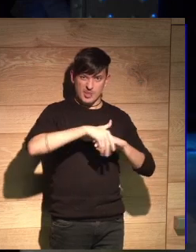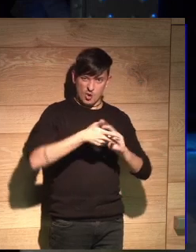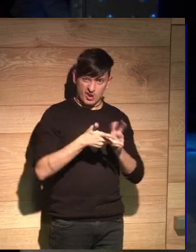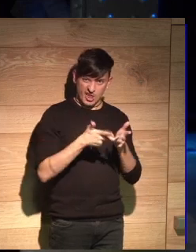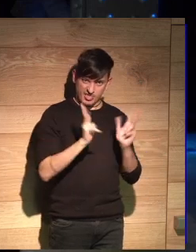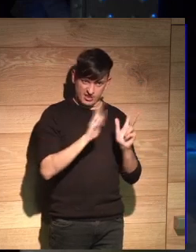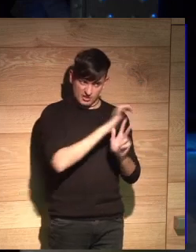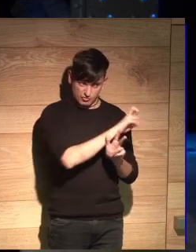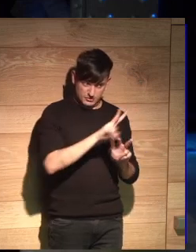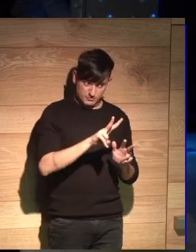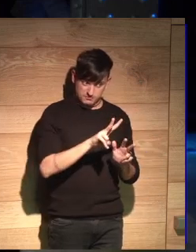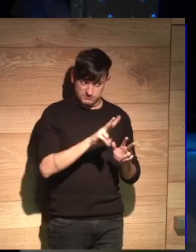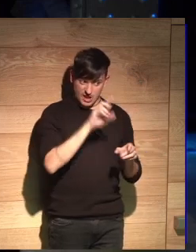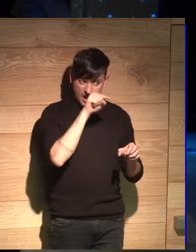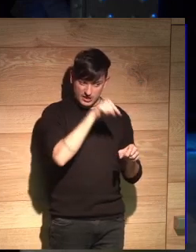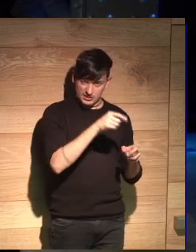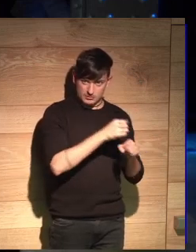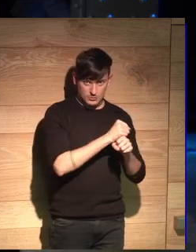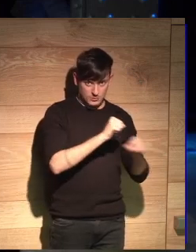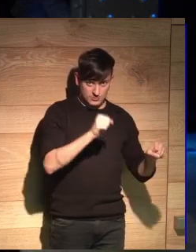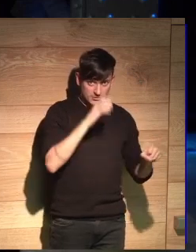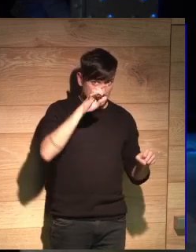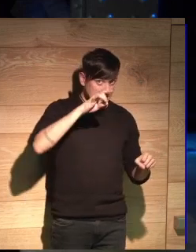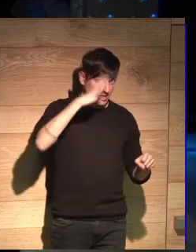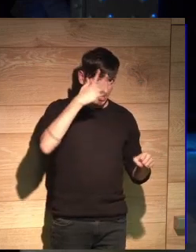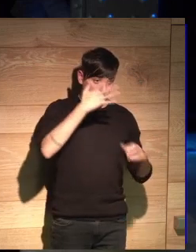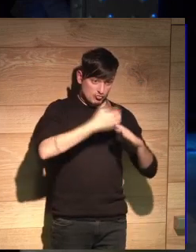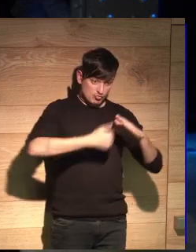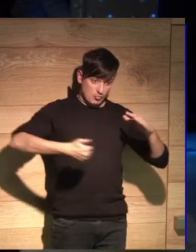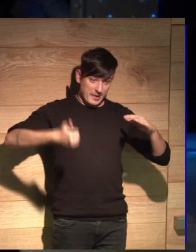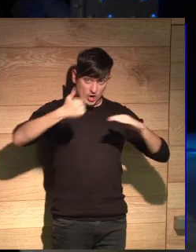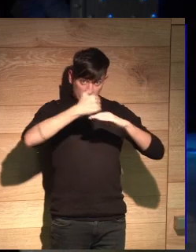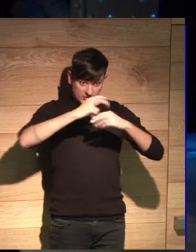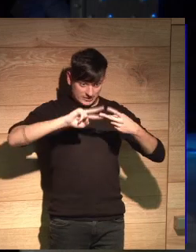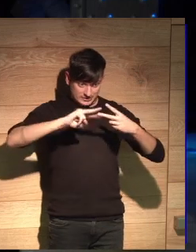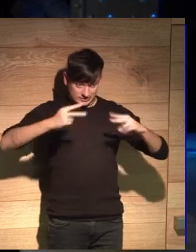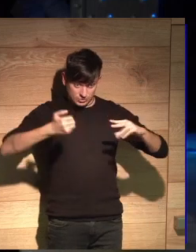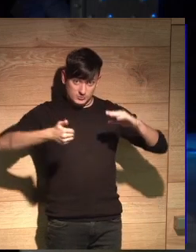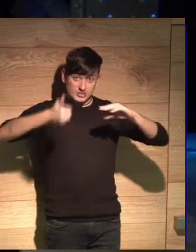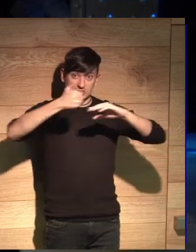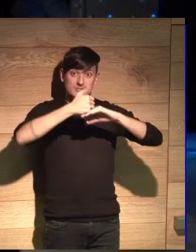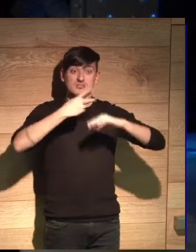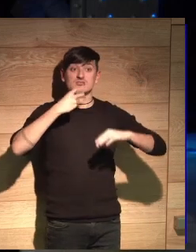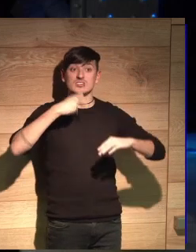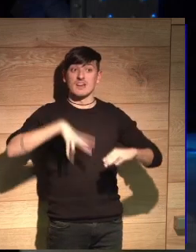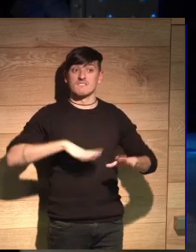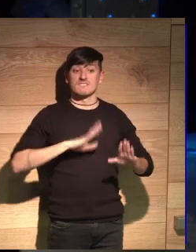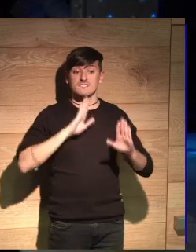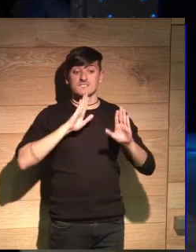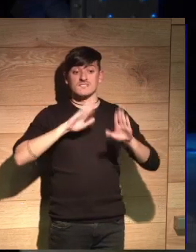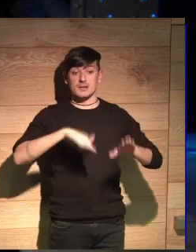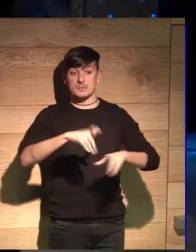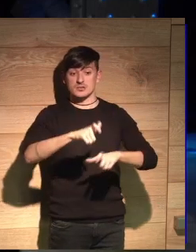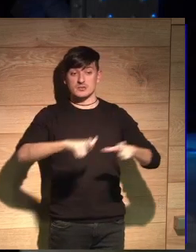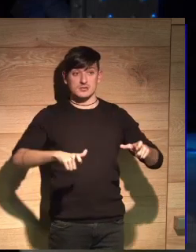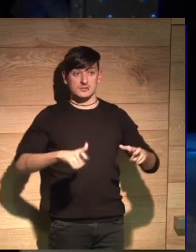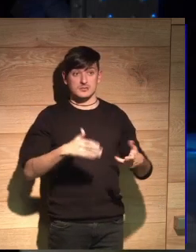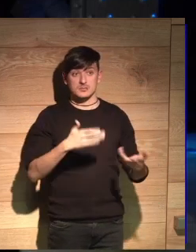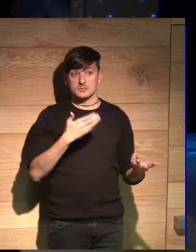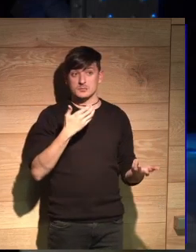this is impossible in a democracy like the one from the US, because the idea of who's better from the genetic point of view will favor